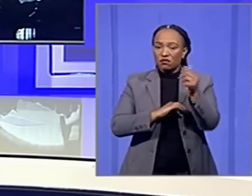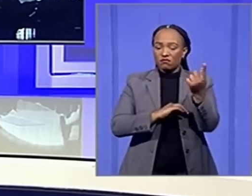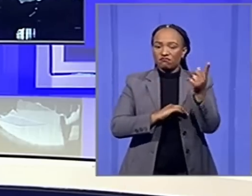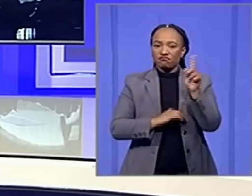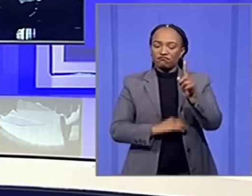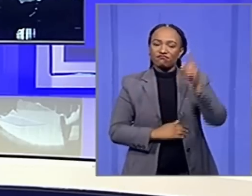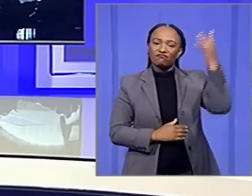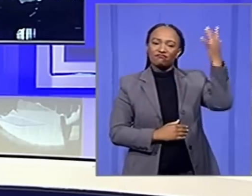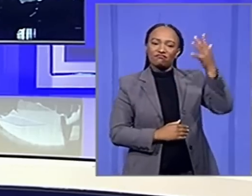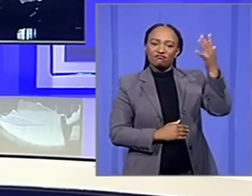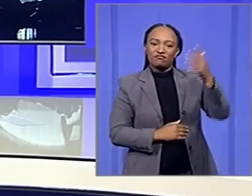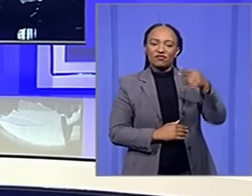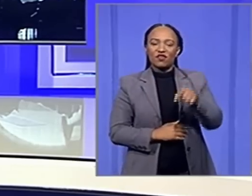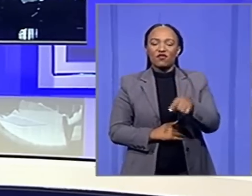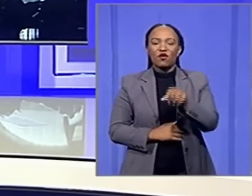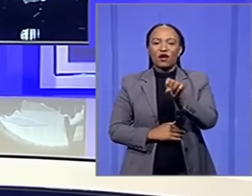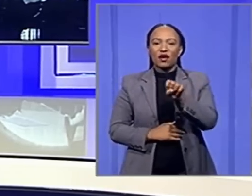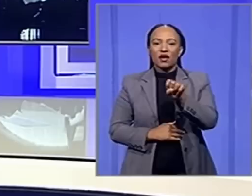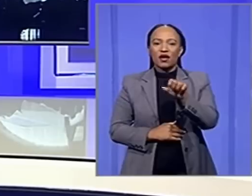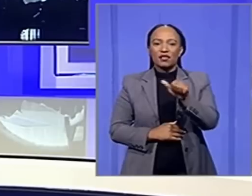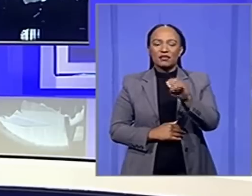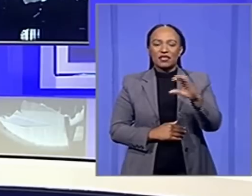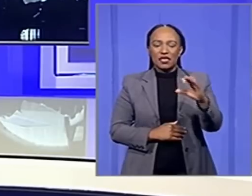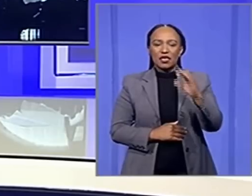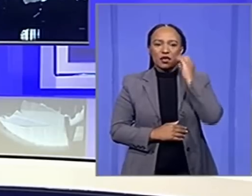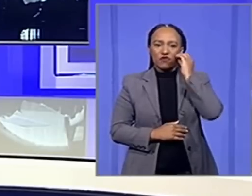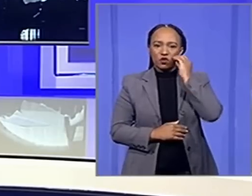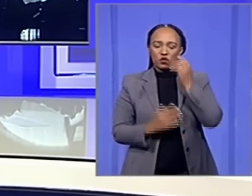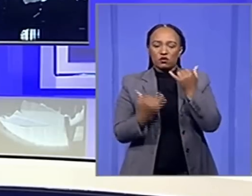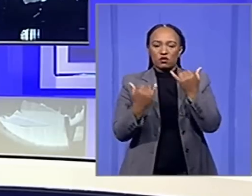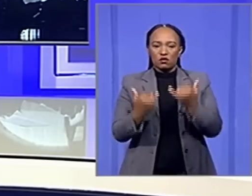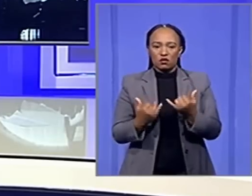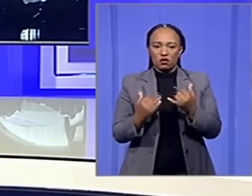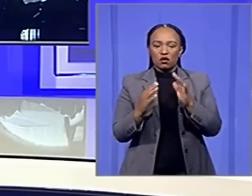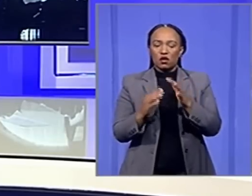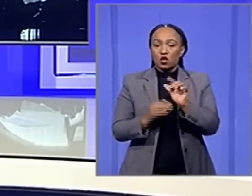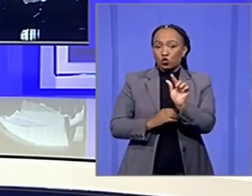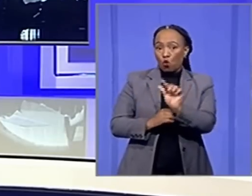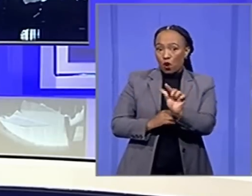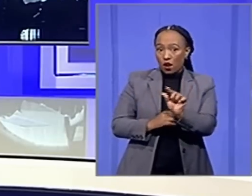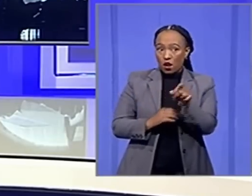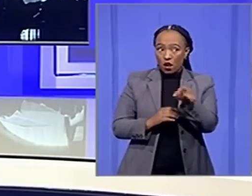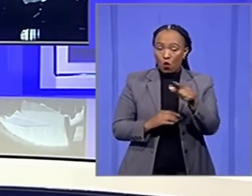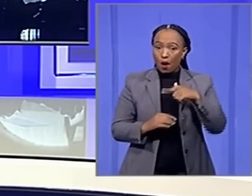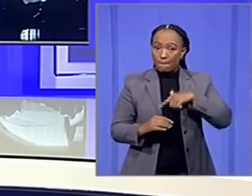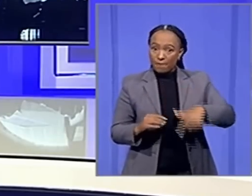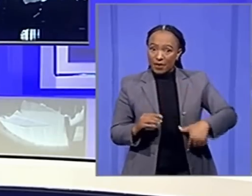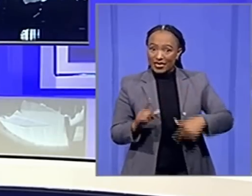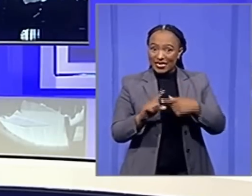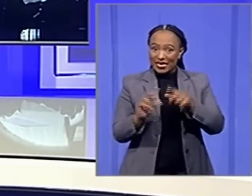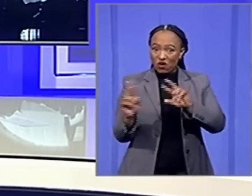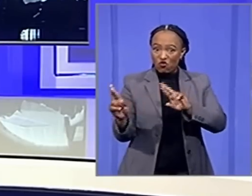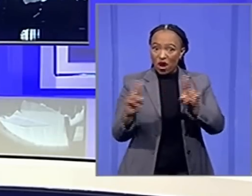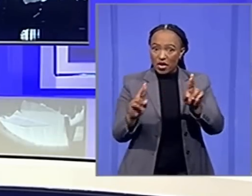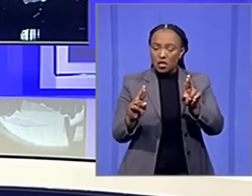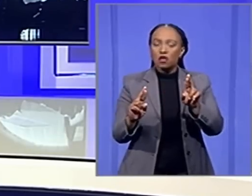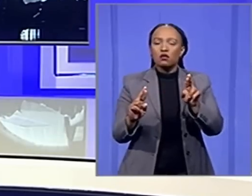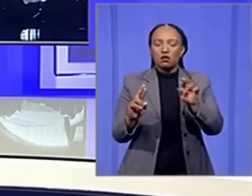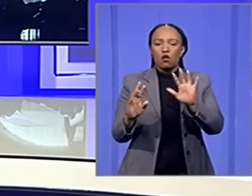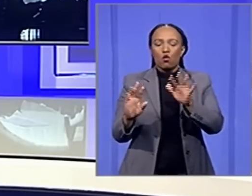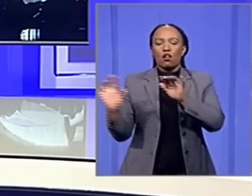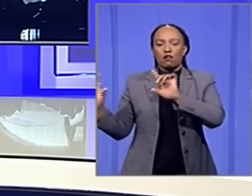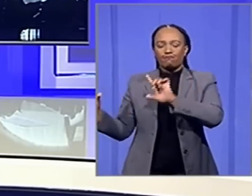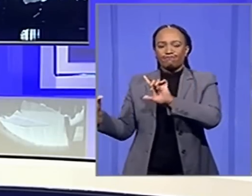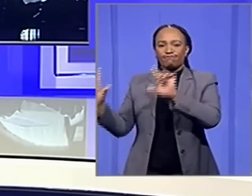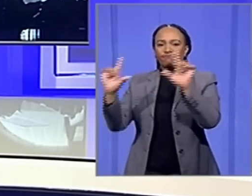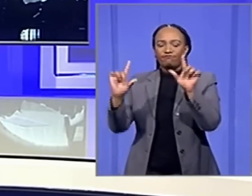moi wa SABC 2 ditabeng tsena tsa Sesotho re tlo fetela ho yena hang fela ha mo president a se eme mono puong ho tlo